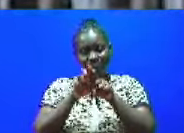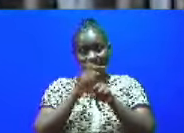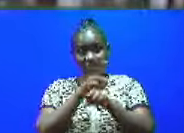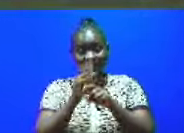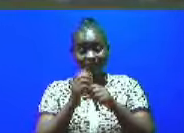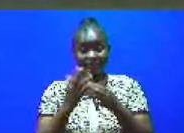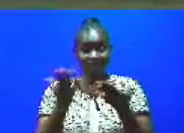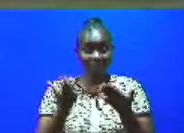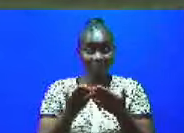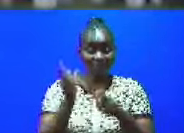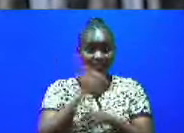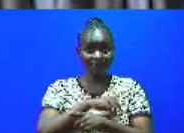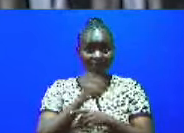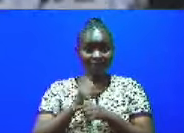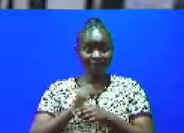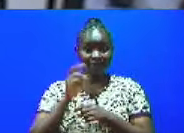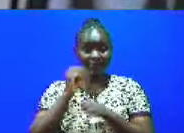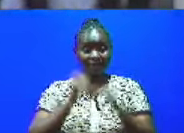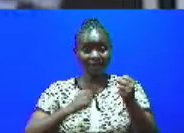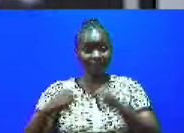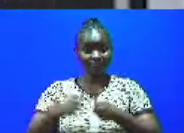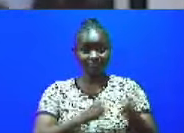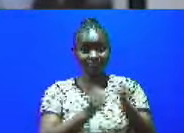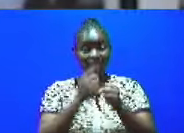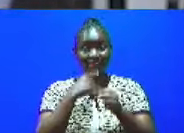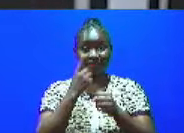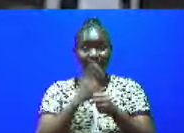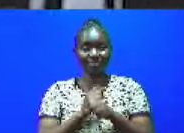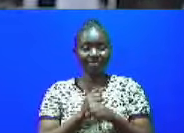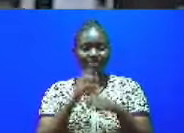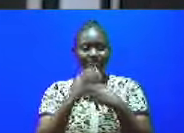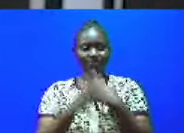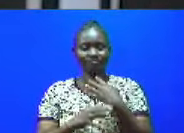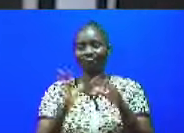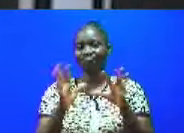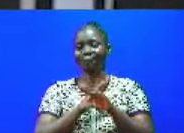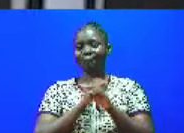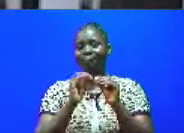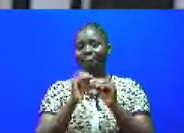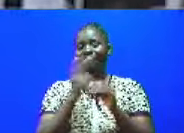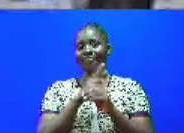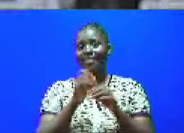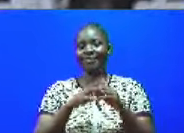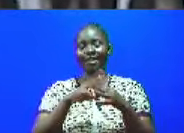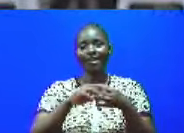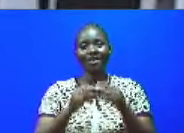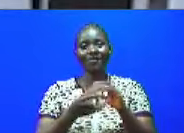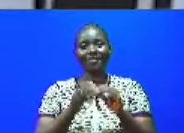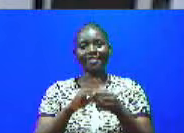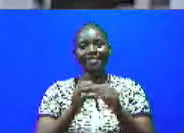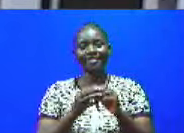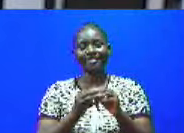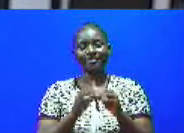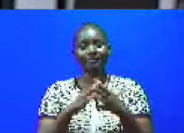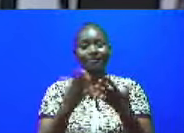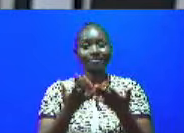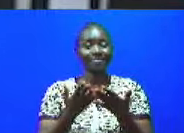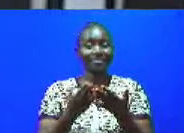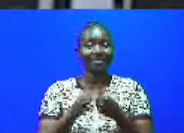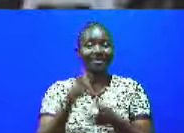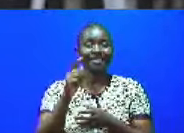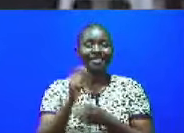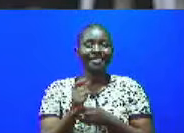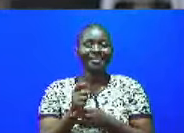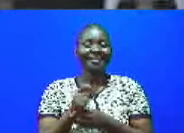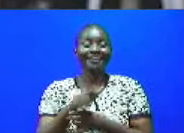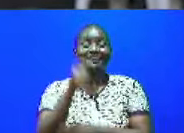rest of the Kenyans in the streets. Then you are telling them, go out and do content creation and put it on TikTok. They will put